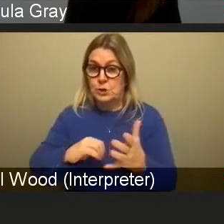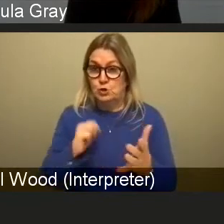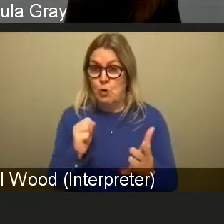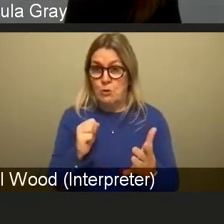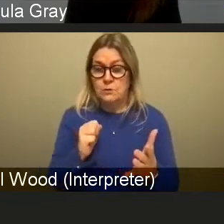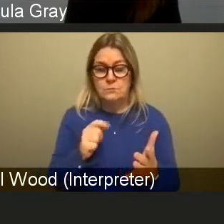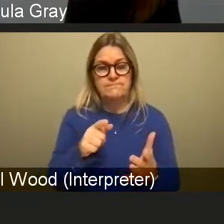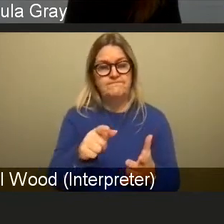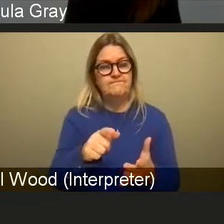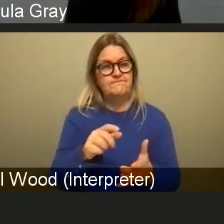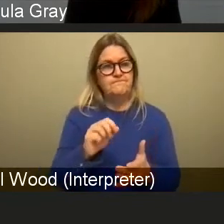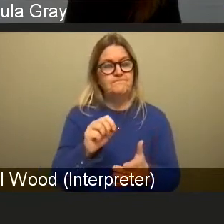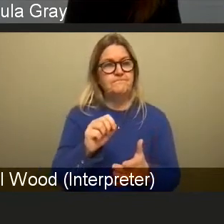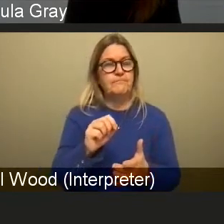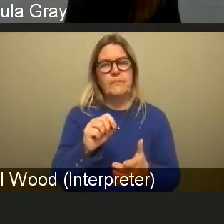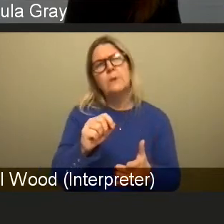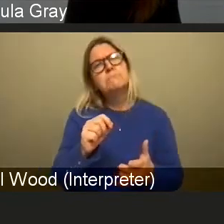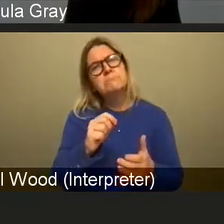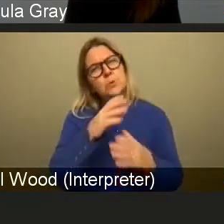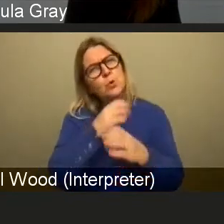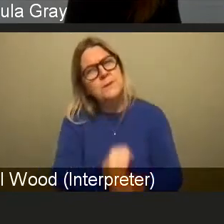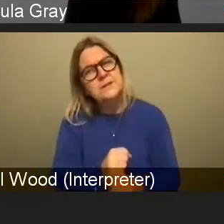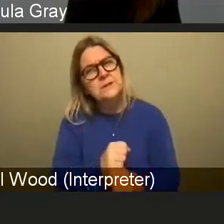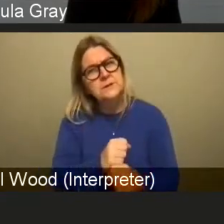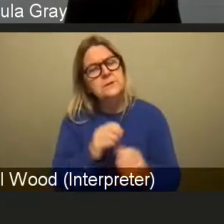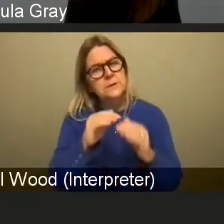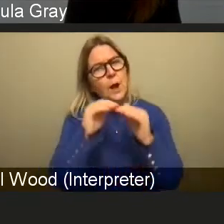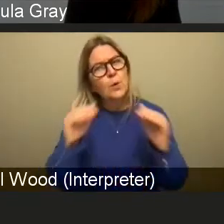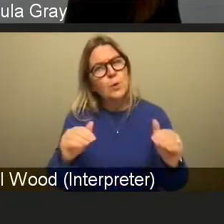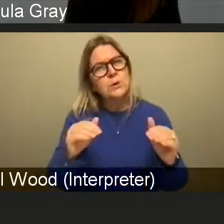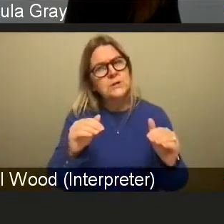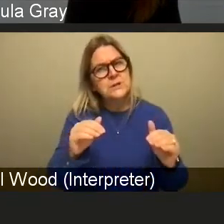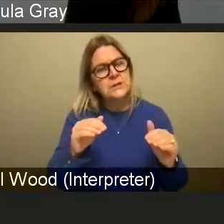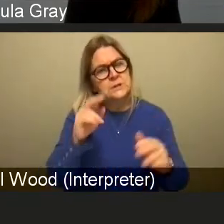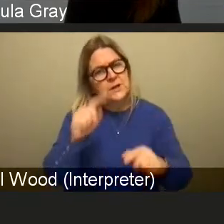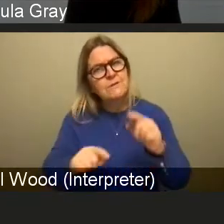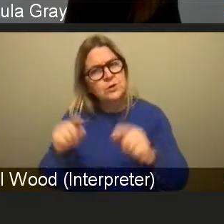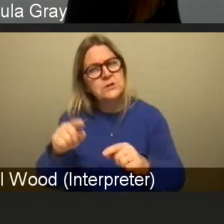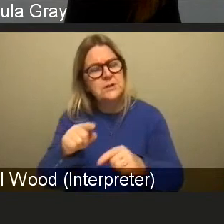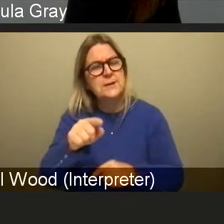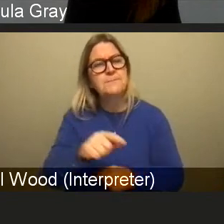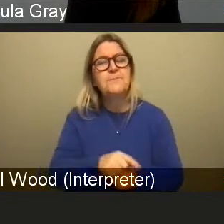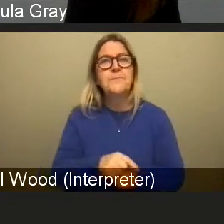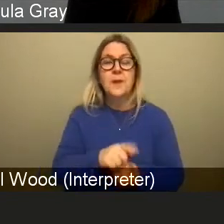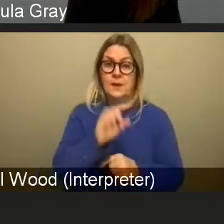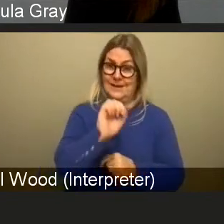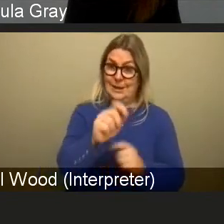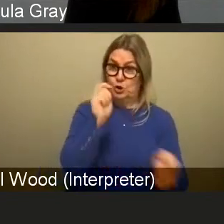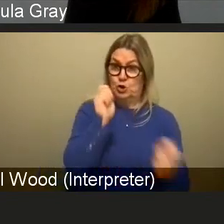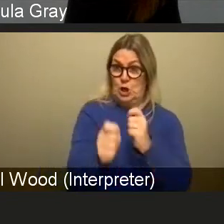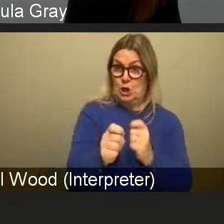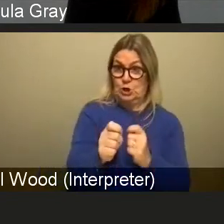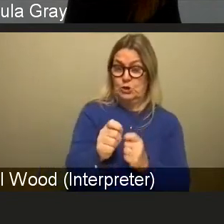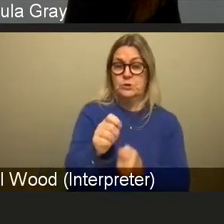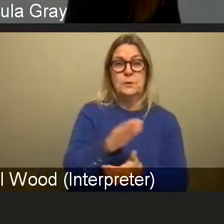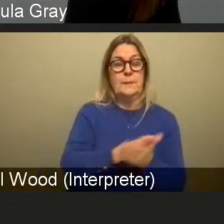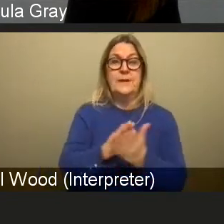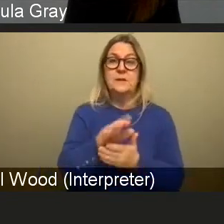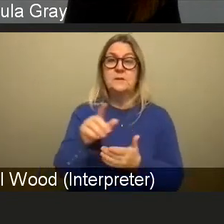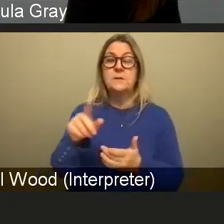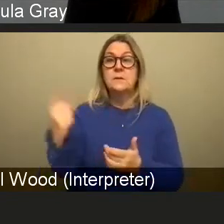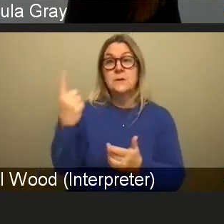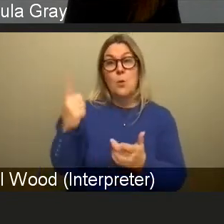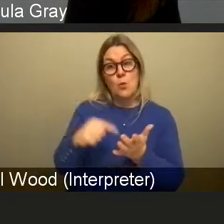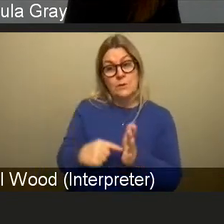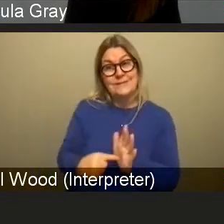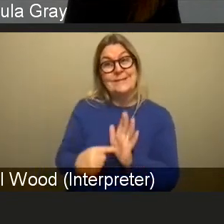commitment to equality and diversity, made a really significant change in their recruitment, which was people could demonstrate that they had the appropriate